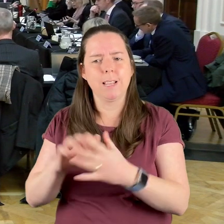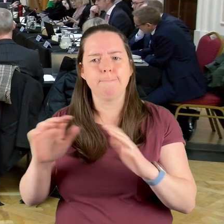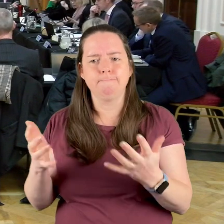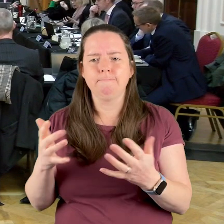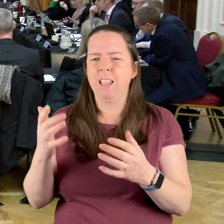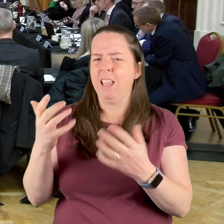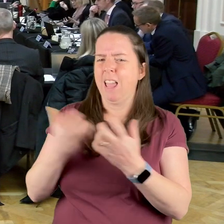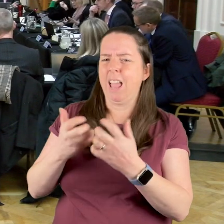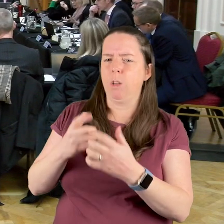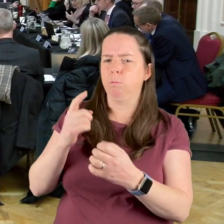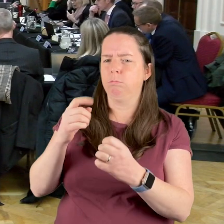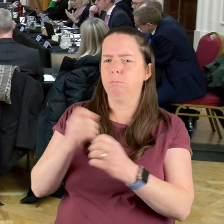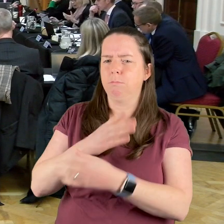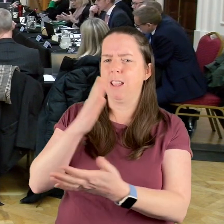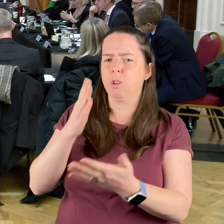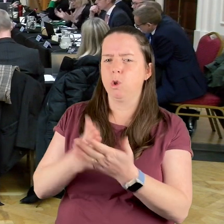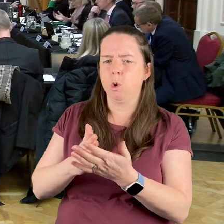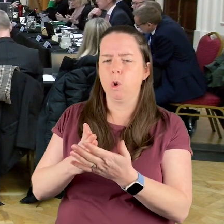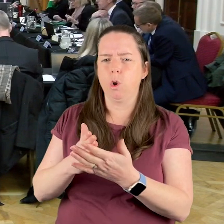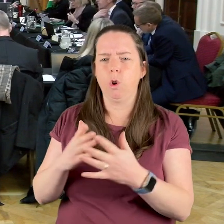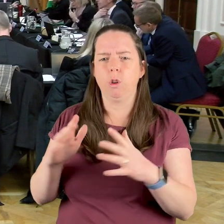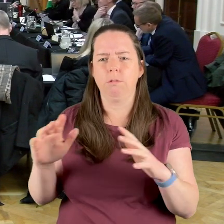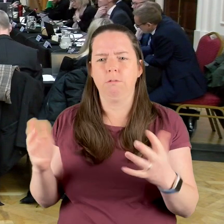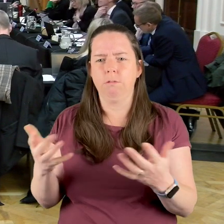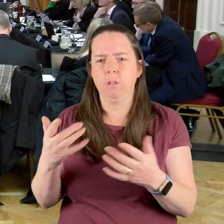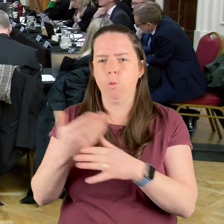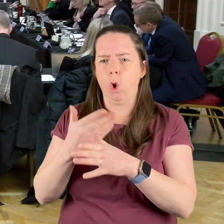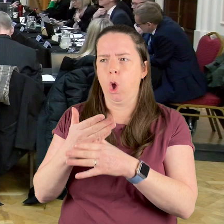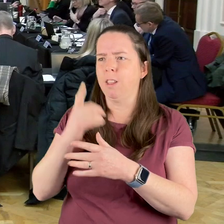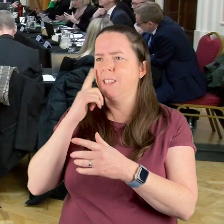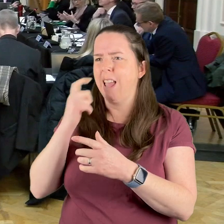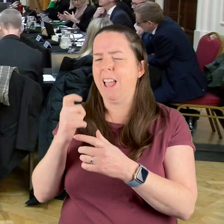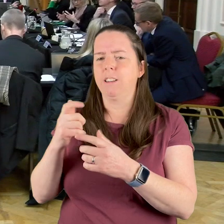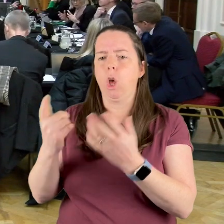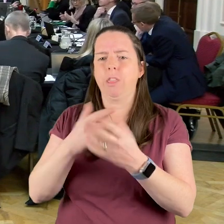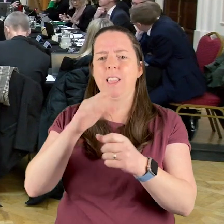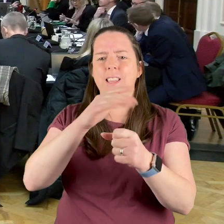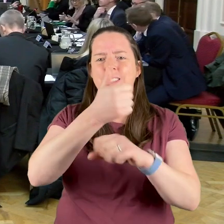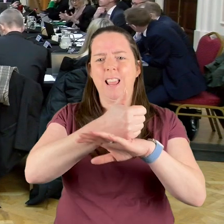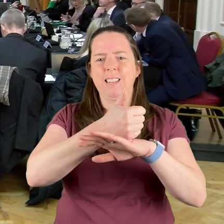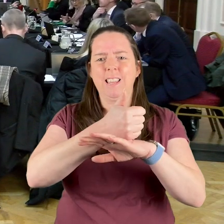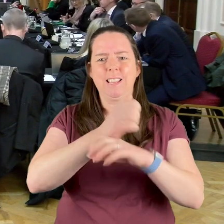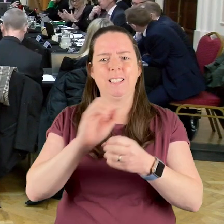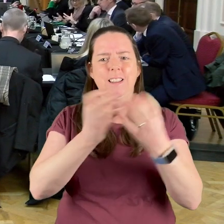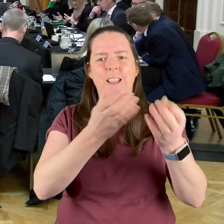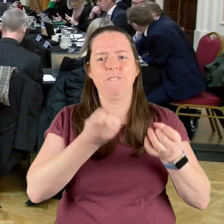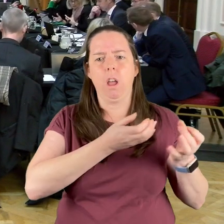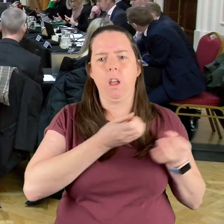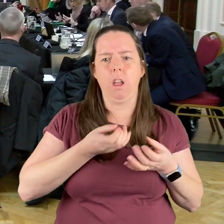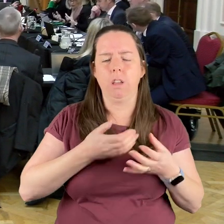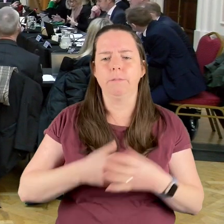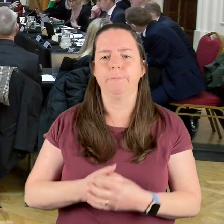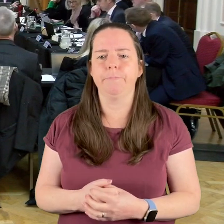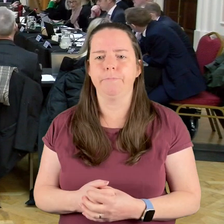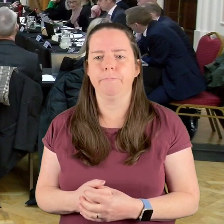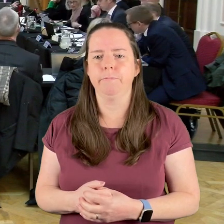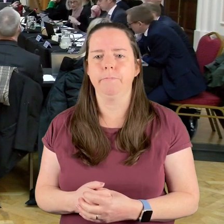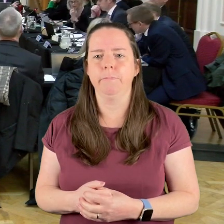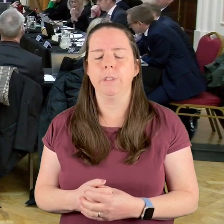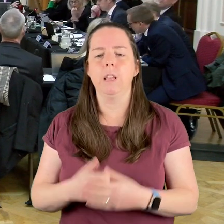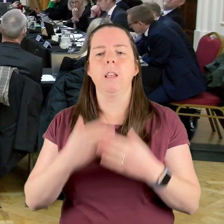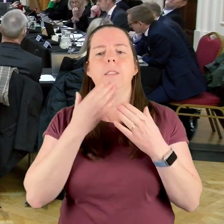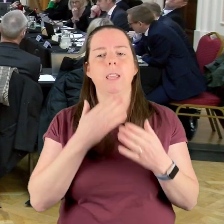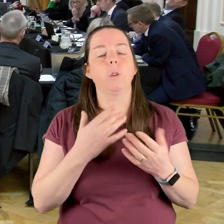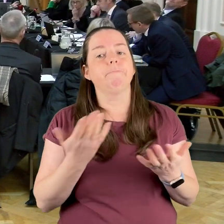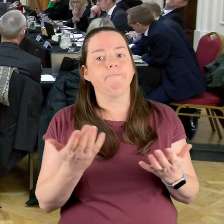model, how can we make sure that that works properly? How can we make sure that that work is deliverable in other